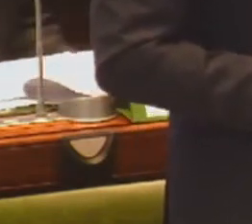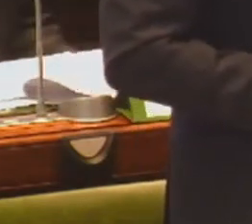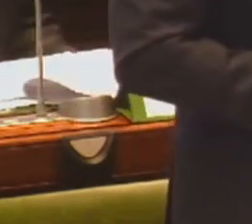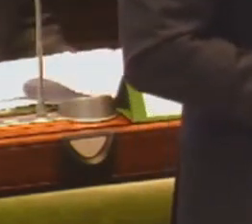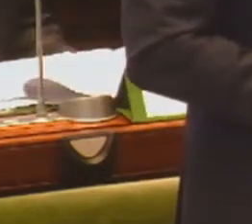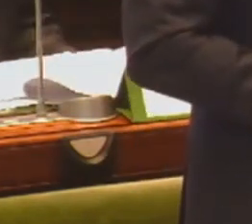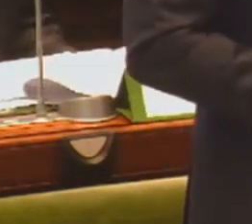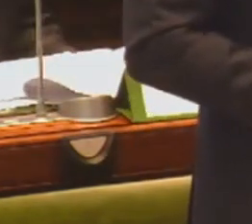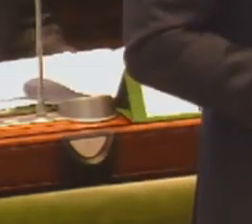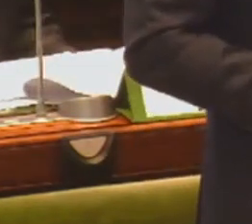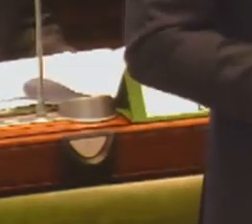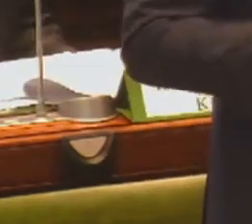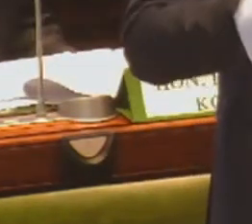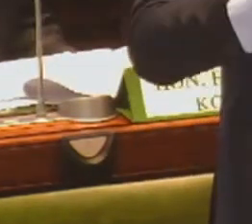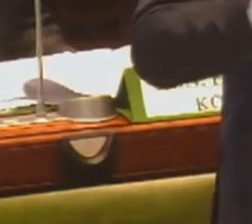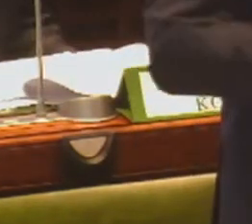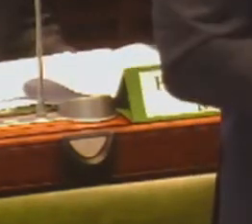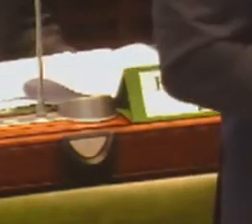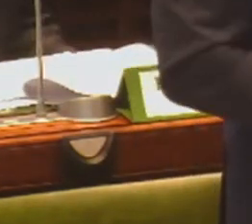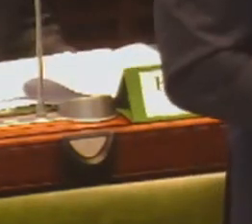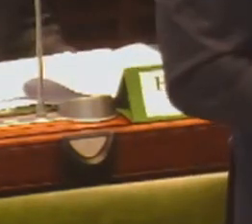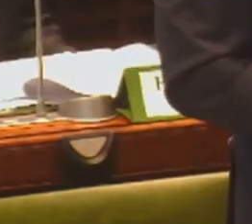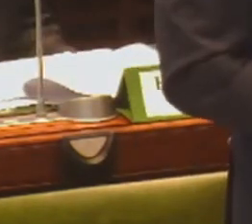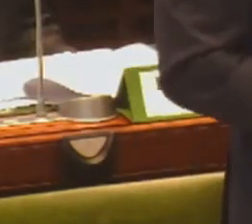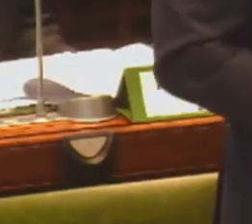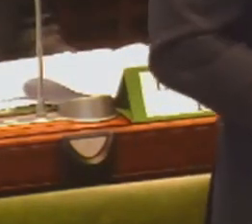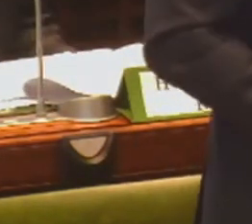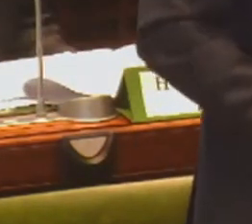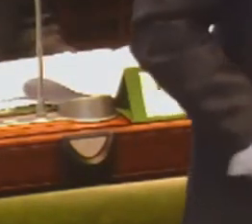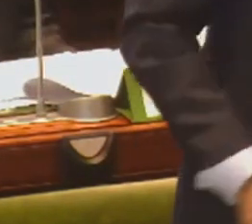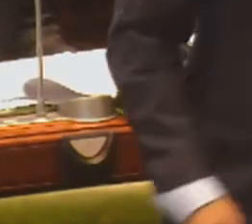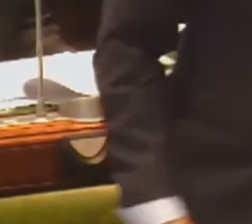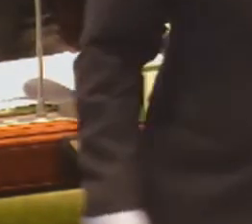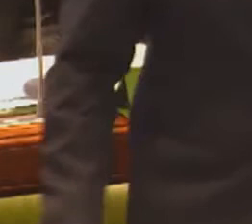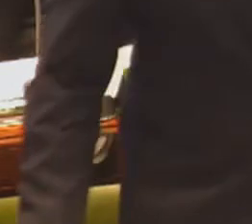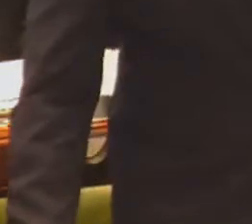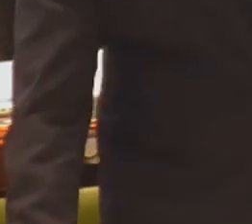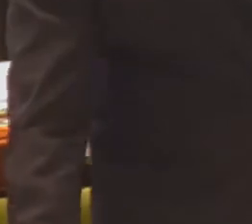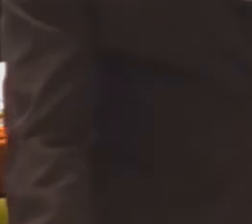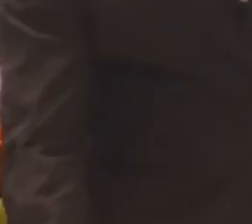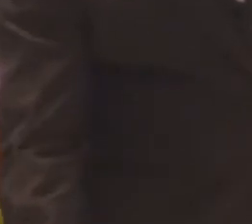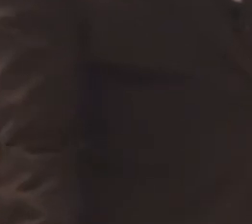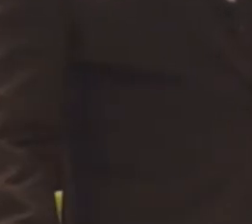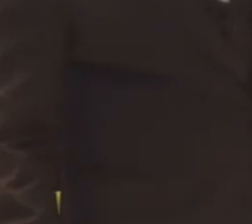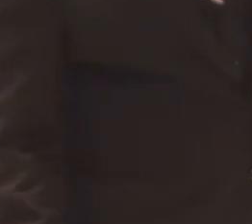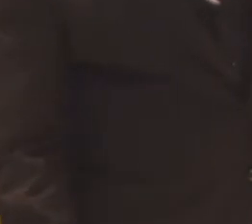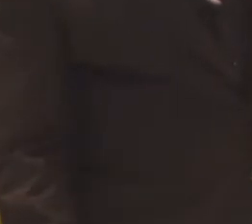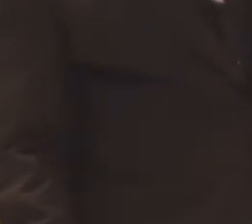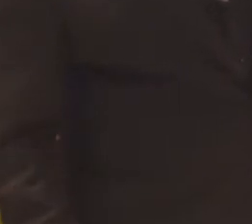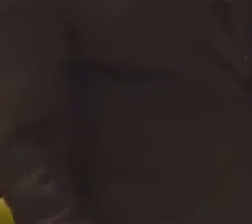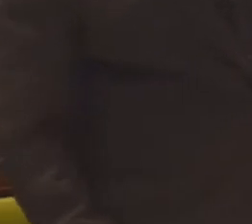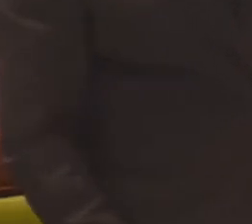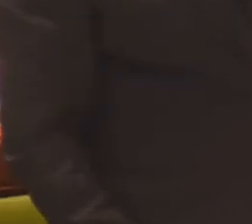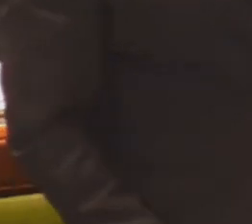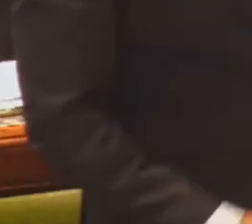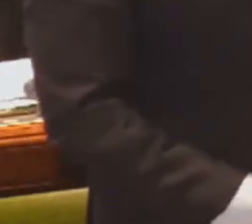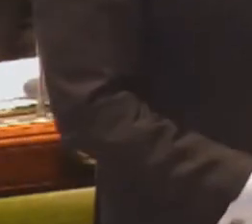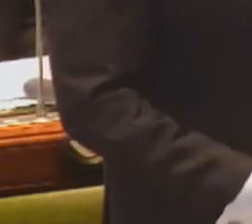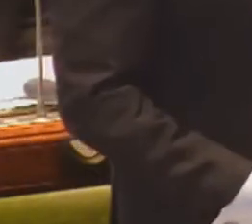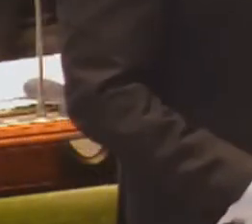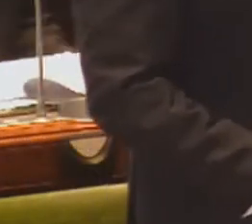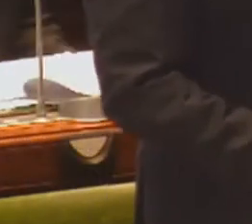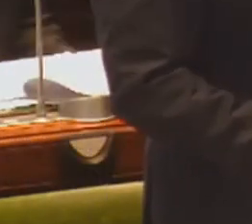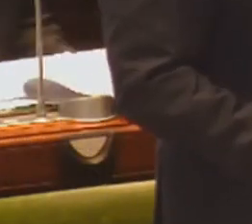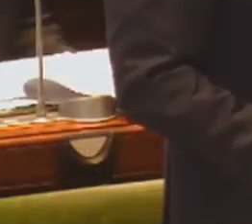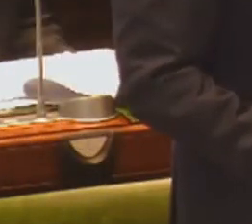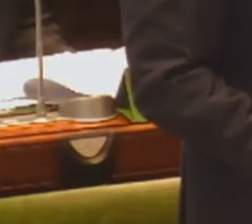there. He's saying that it should only be senior. In any organization, Madam Speaker, you should know that you need to have a